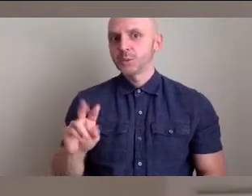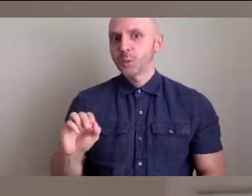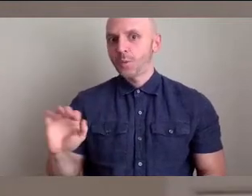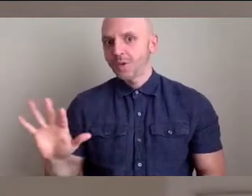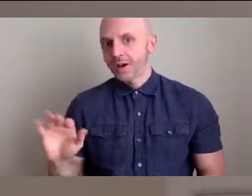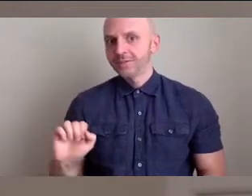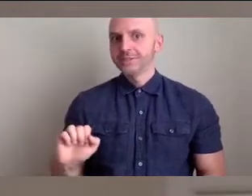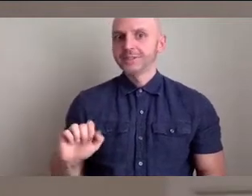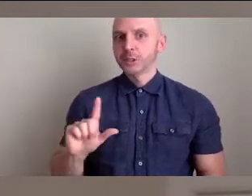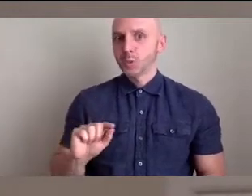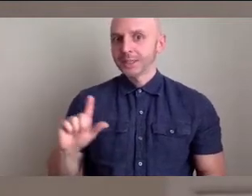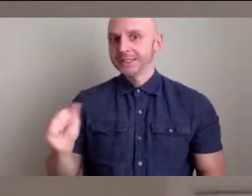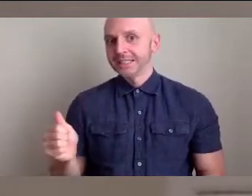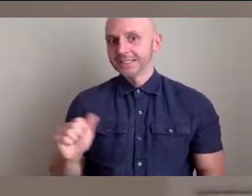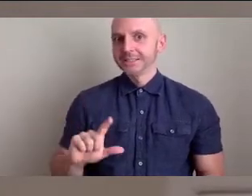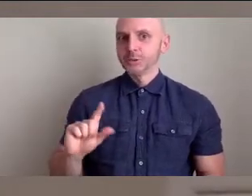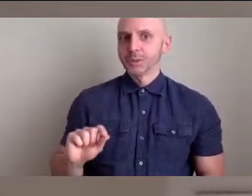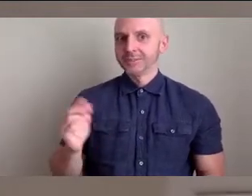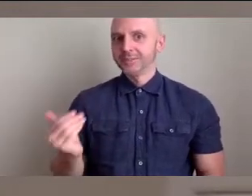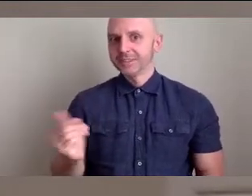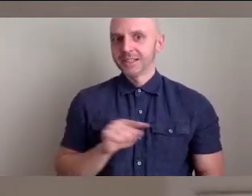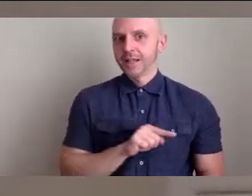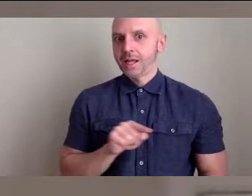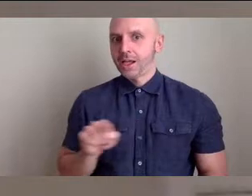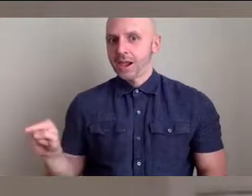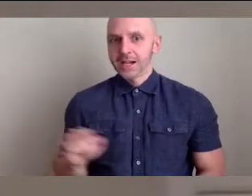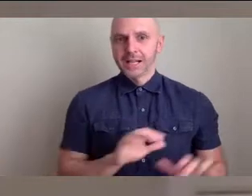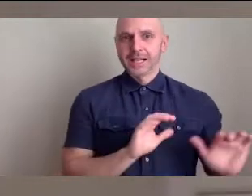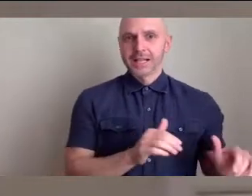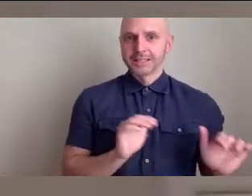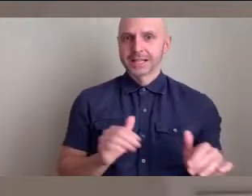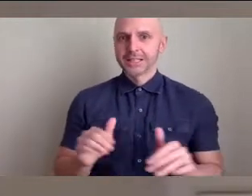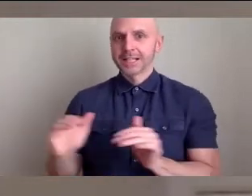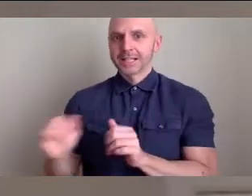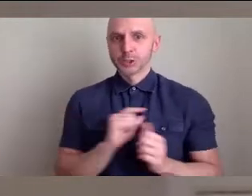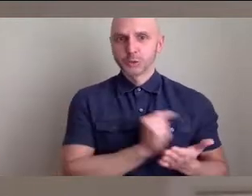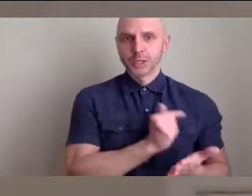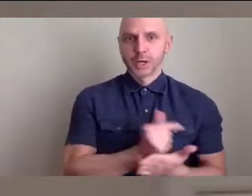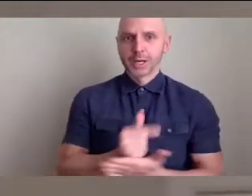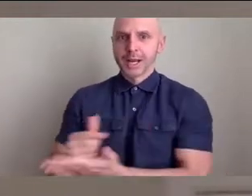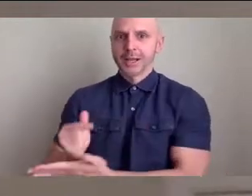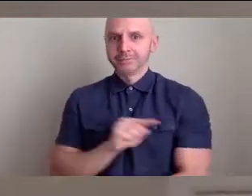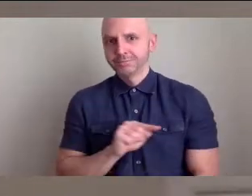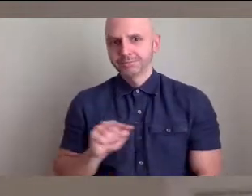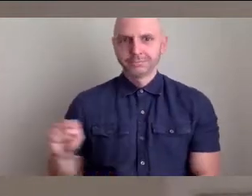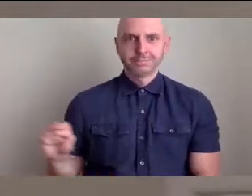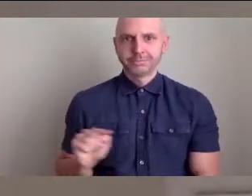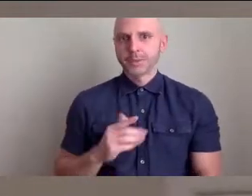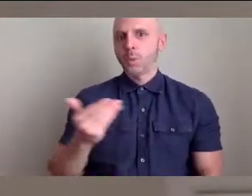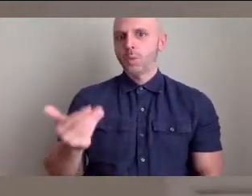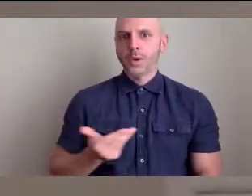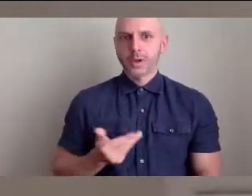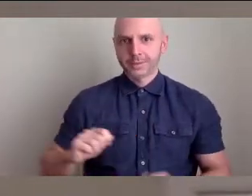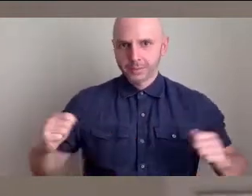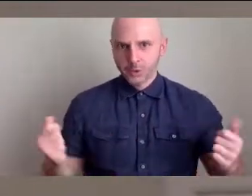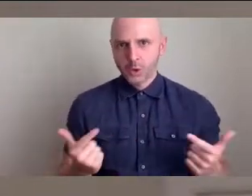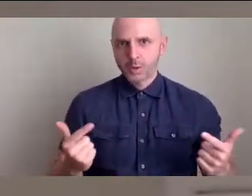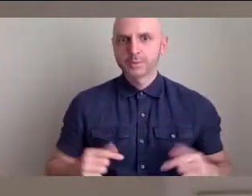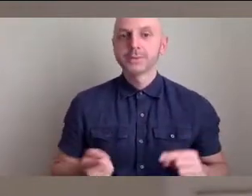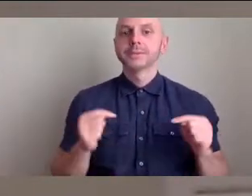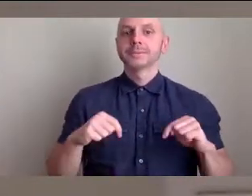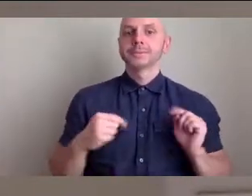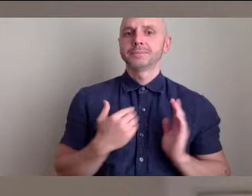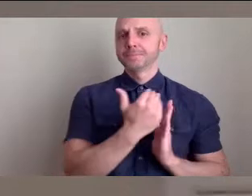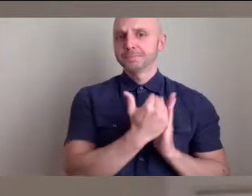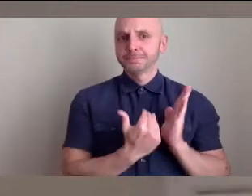2005, 2010, and 2015. So welcome all. Thank you for being here with us tonight. We have a great group of speakers lined up for you